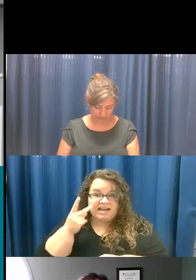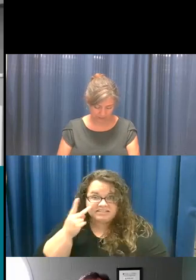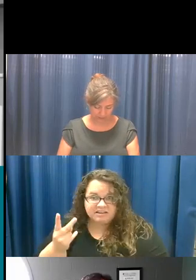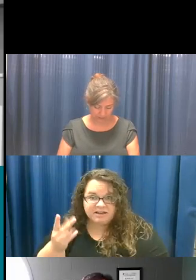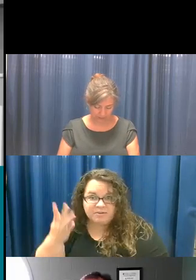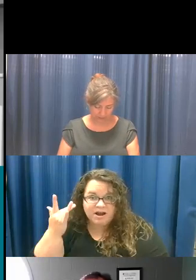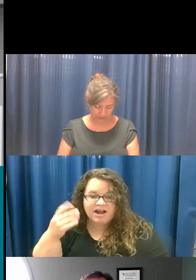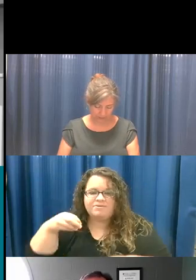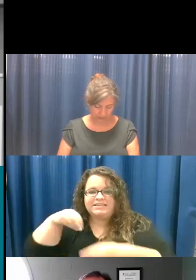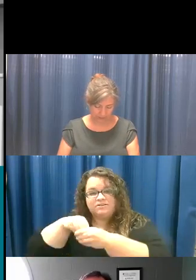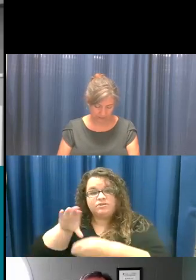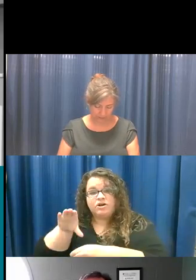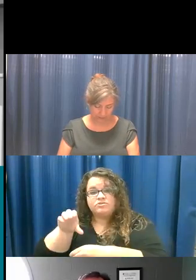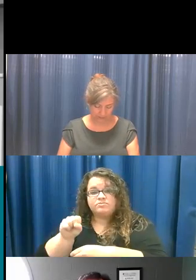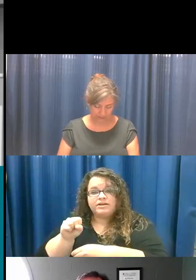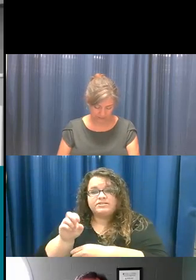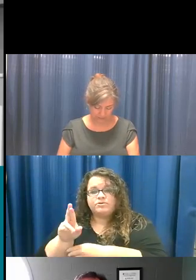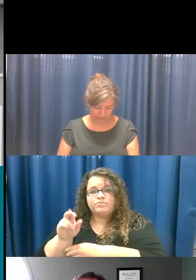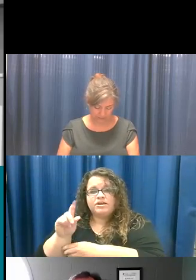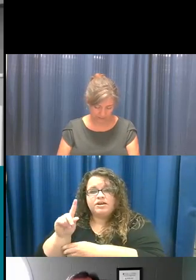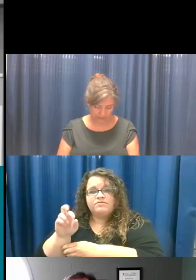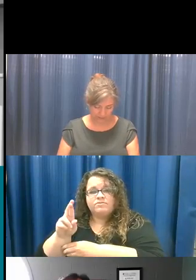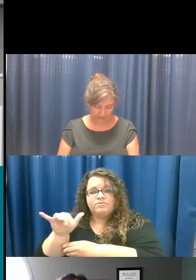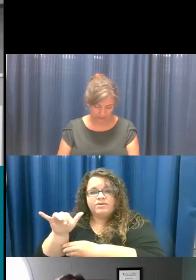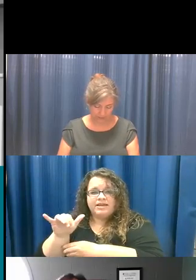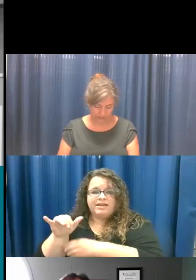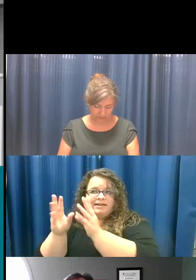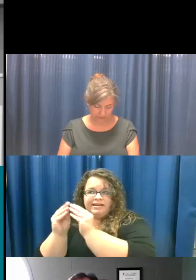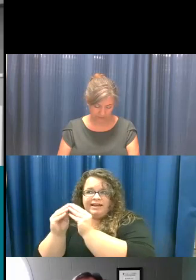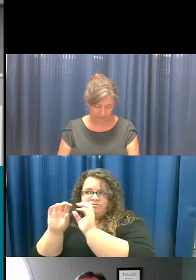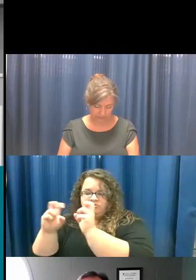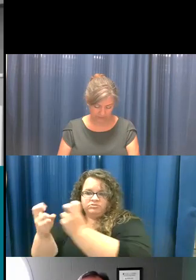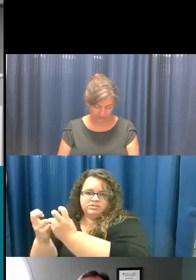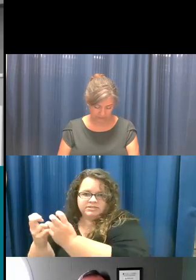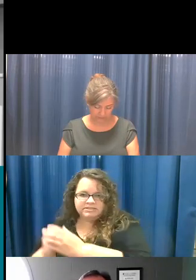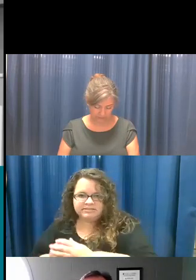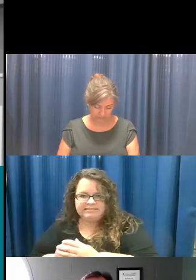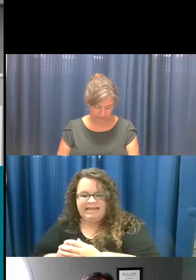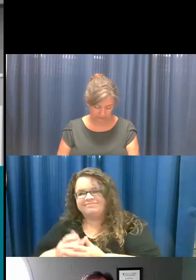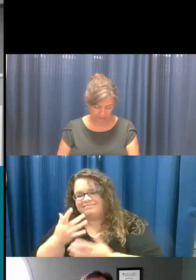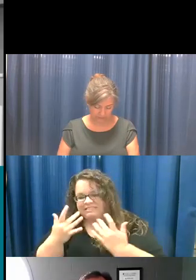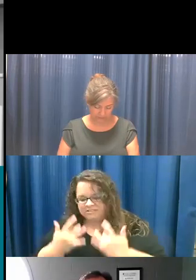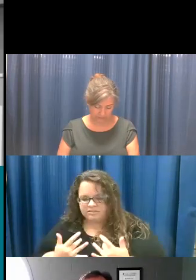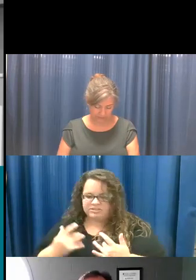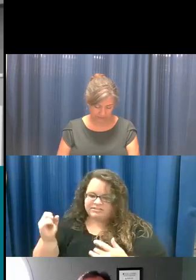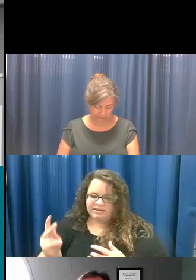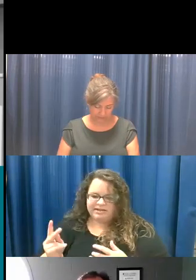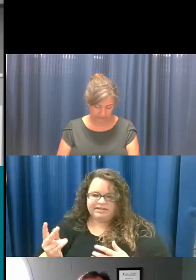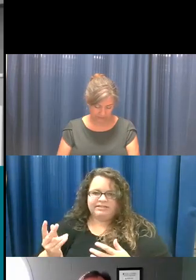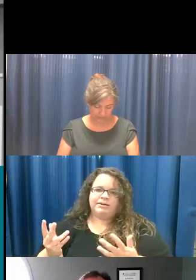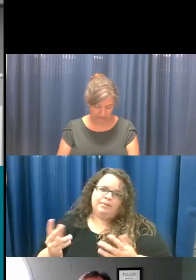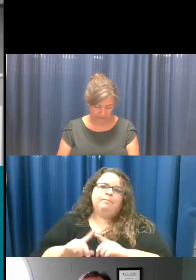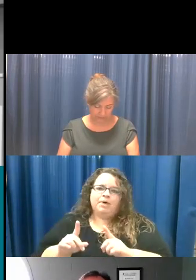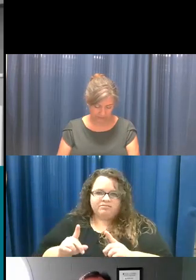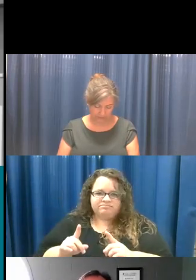week during the height of the pandemic, and we're going back to this, unfortunately, now, a group of Colorado Springs